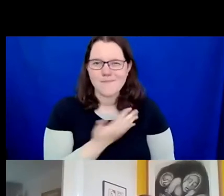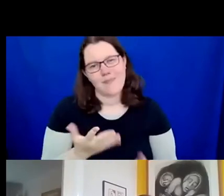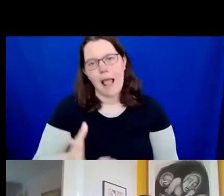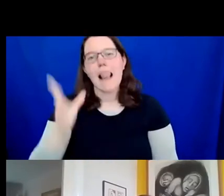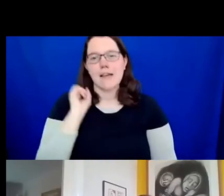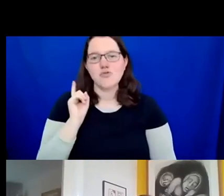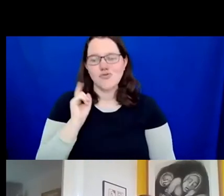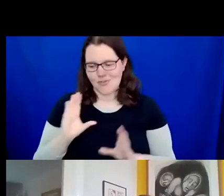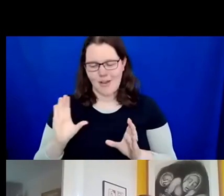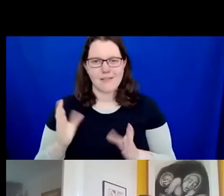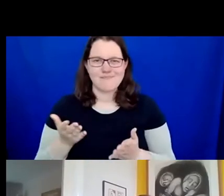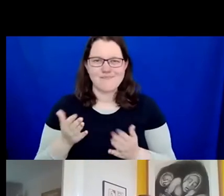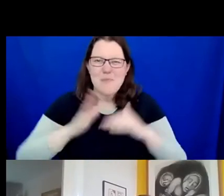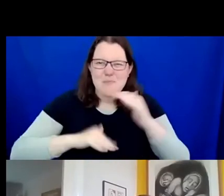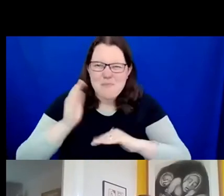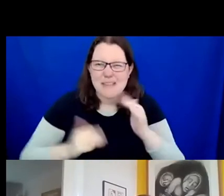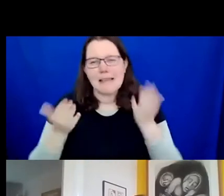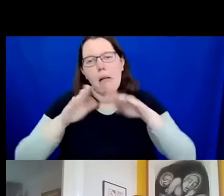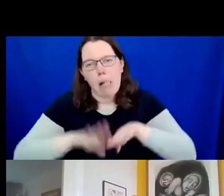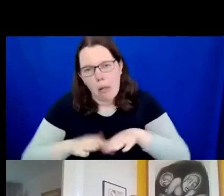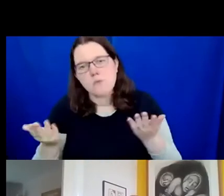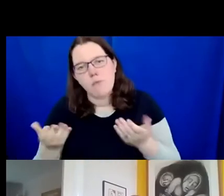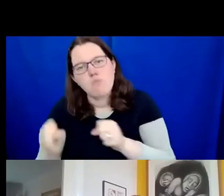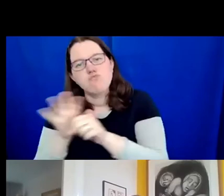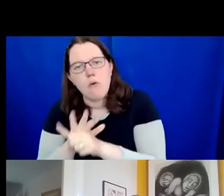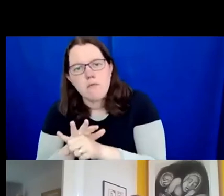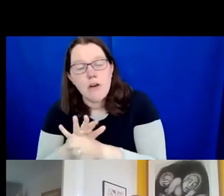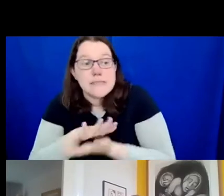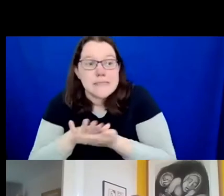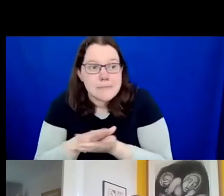needed even more commitment to put learning into action, and it wasn't always easy.